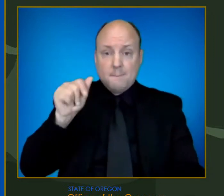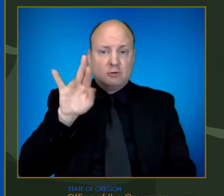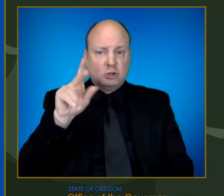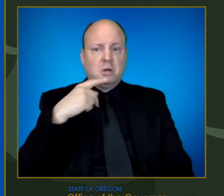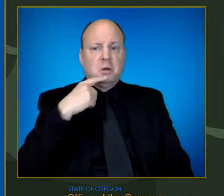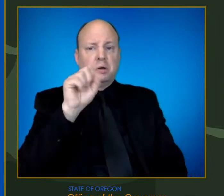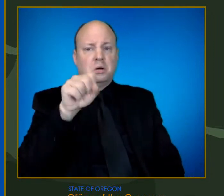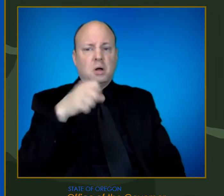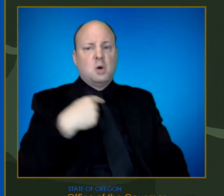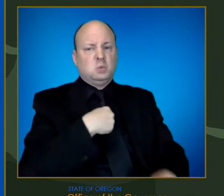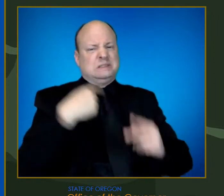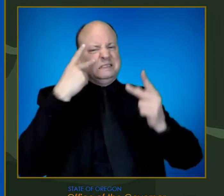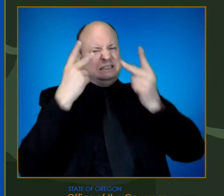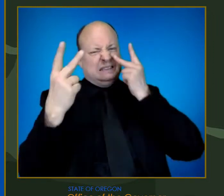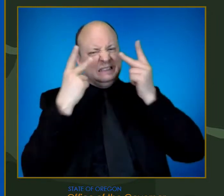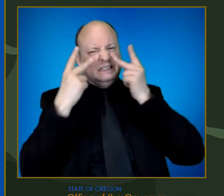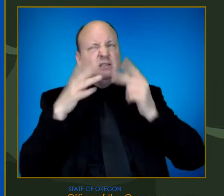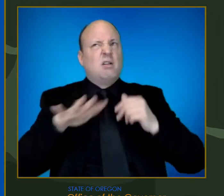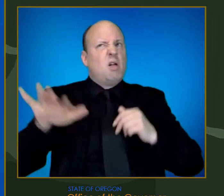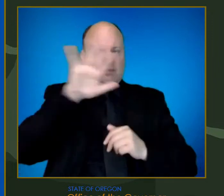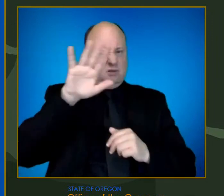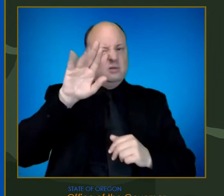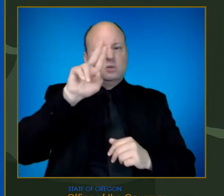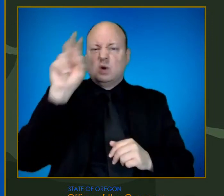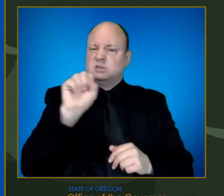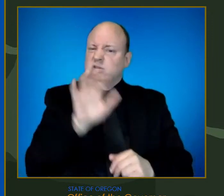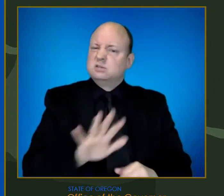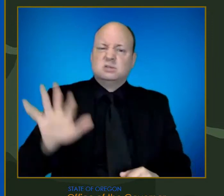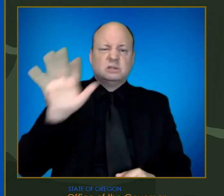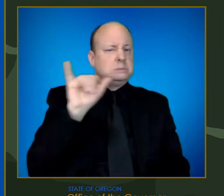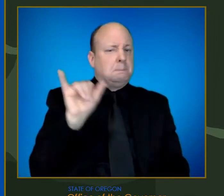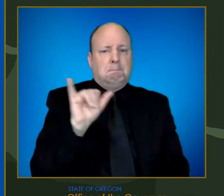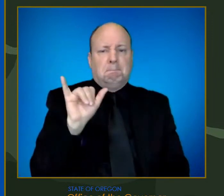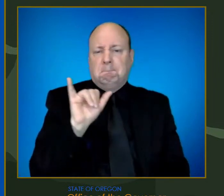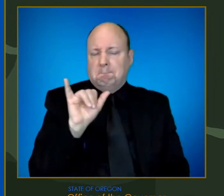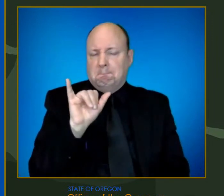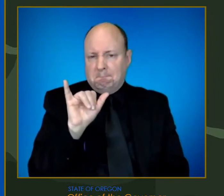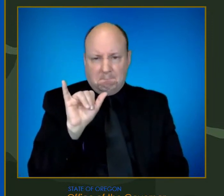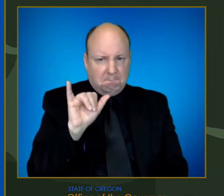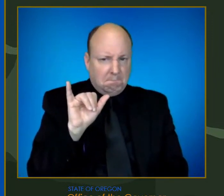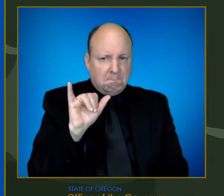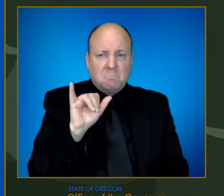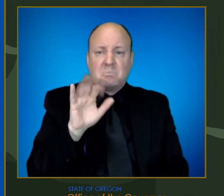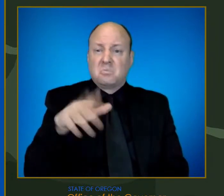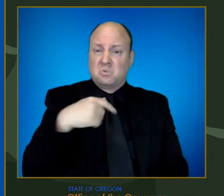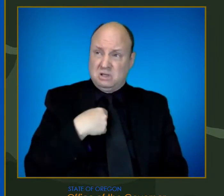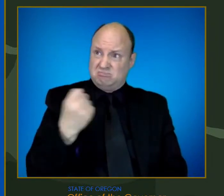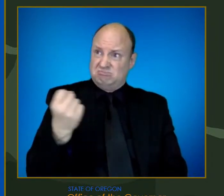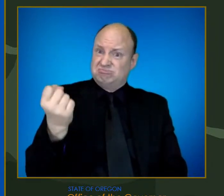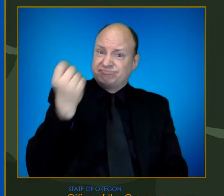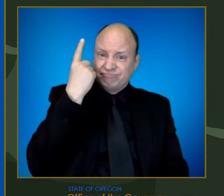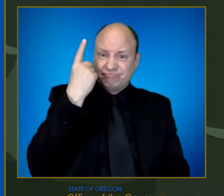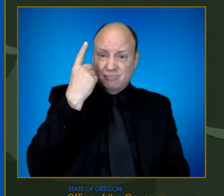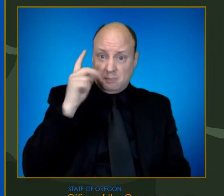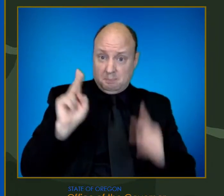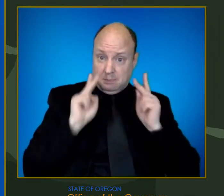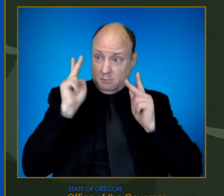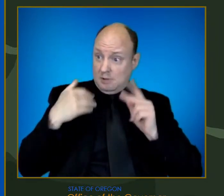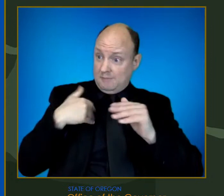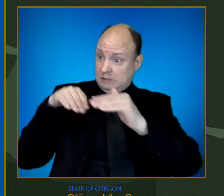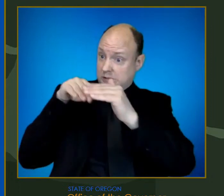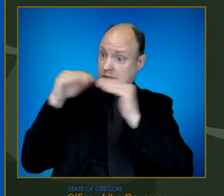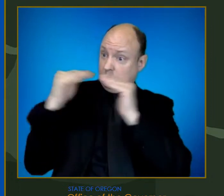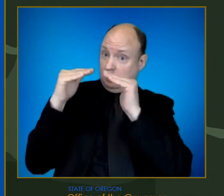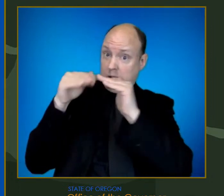got more ways to be able to access vaccine than others do. Throughout much of the last number of weeks, you've been able to find, for